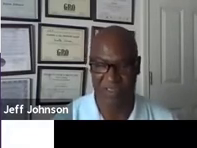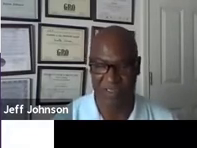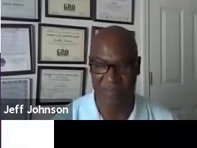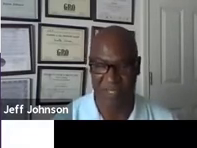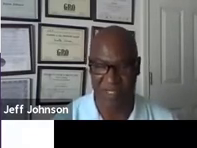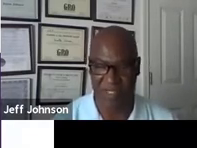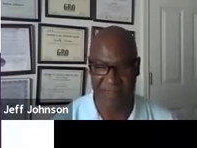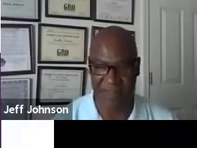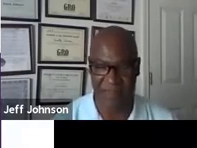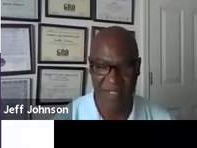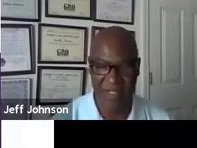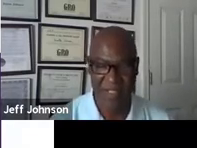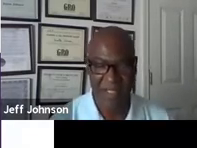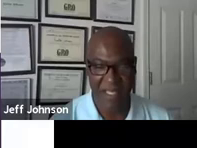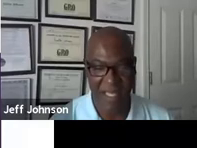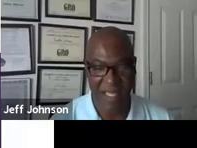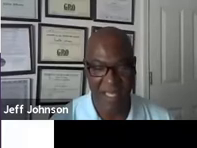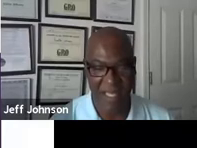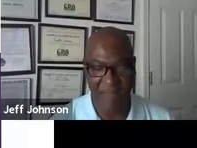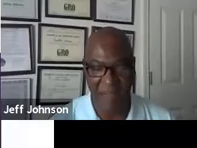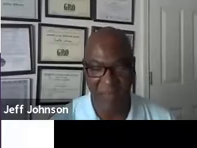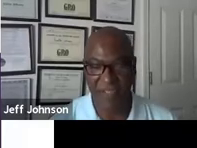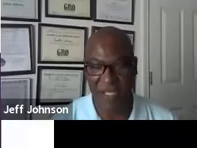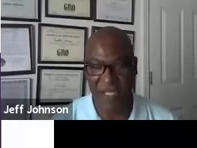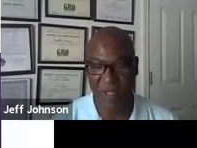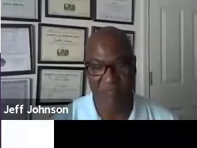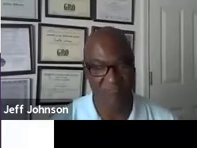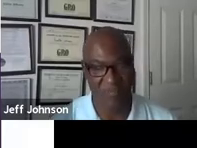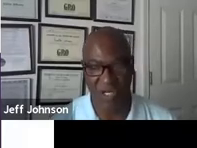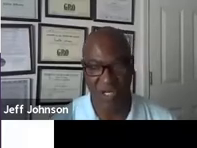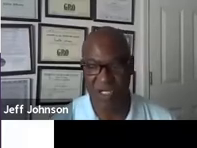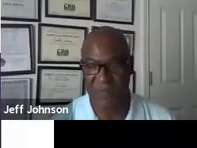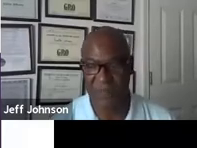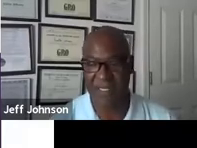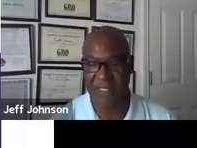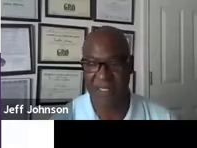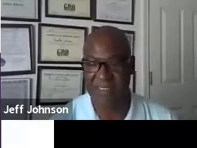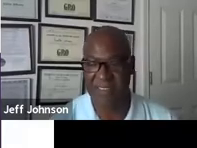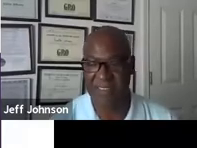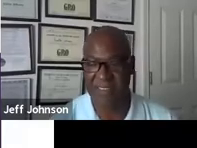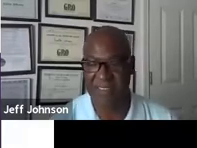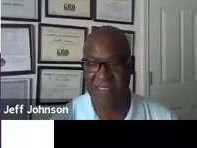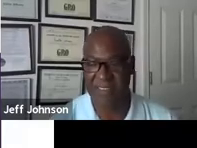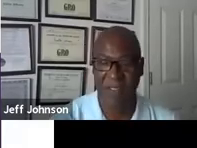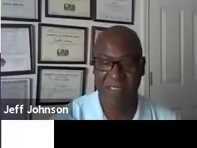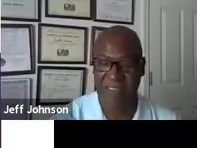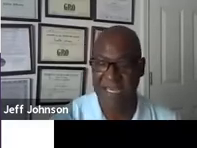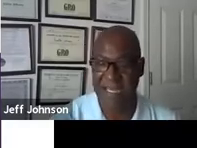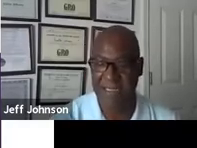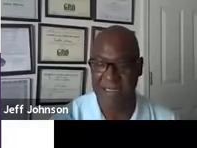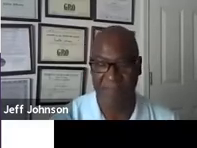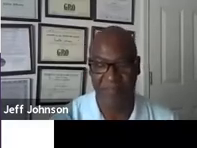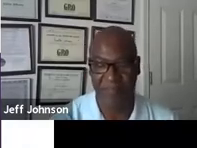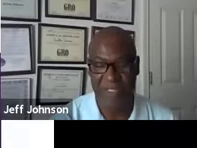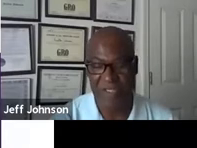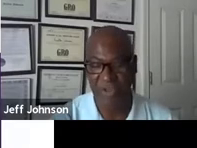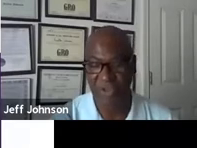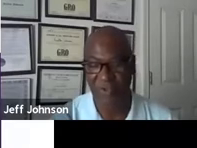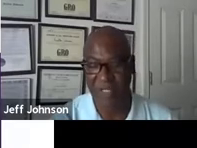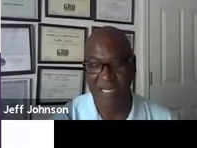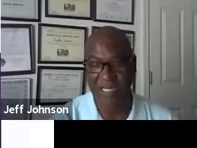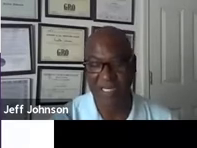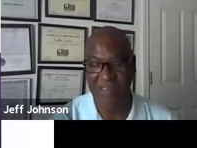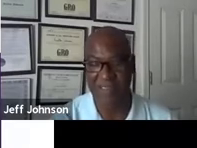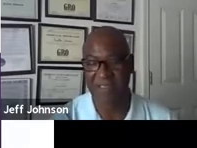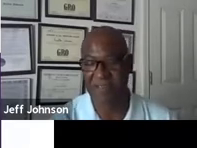do this project, I wanted to put this committee together. And the project went, you know, as planned, except one part is that,